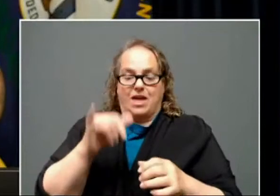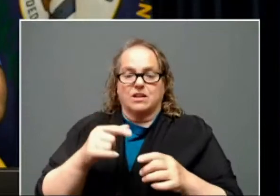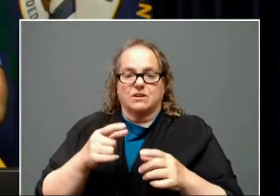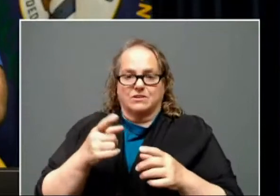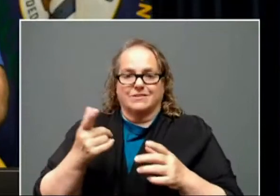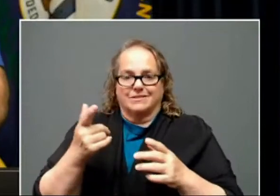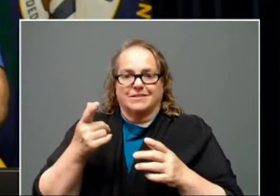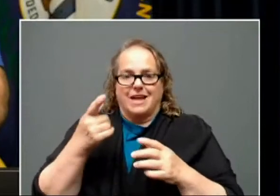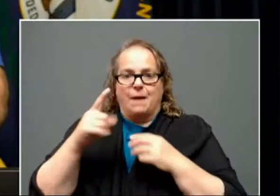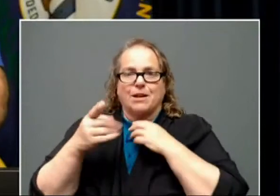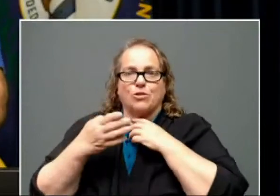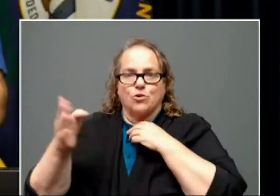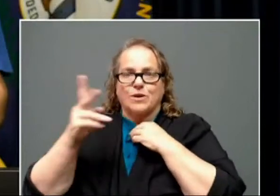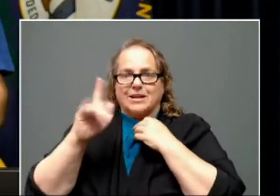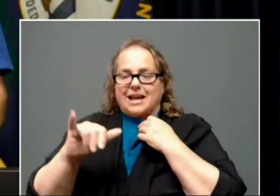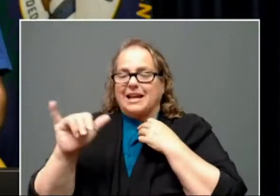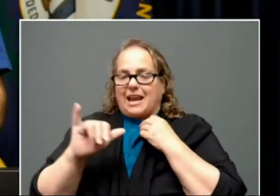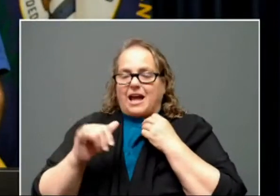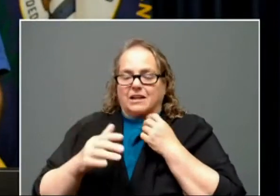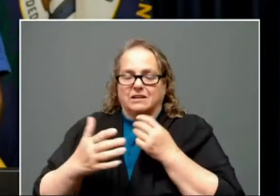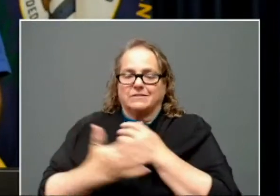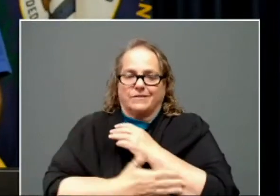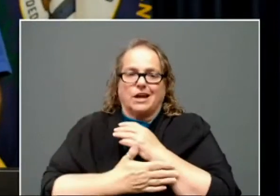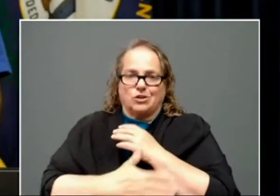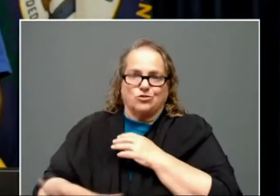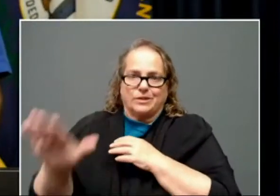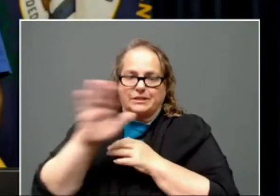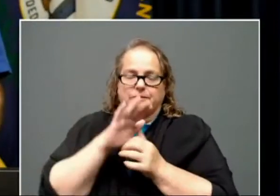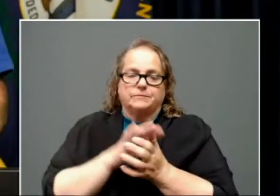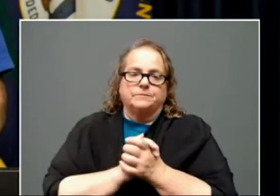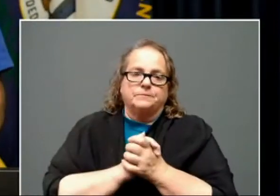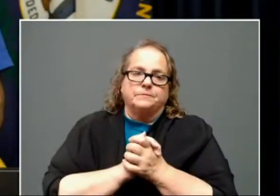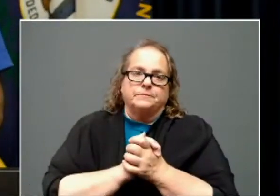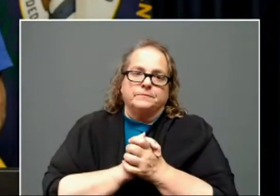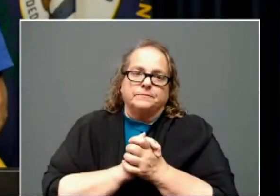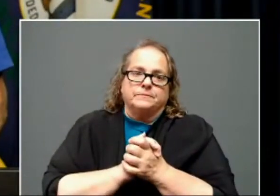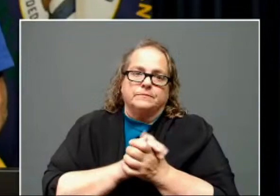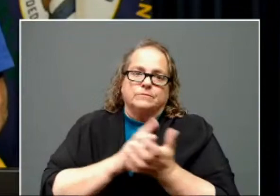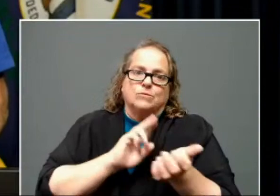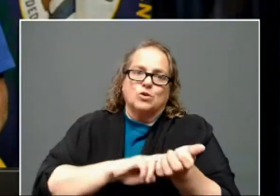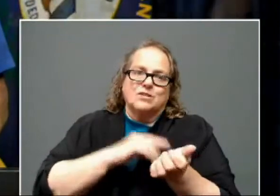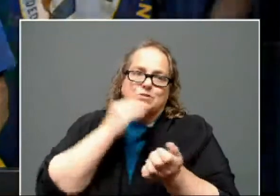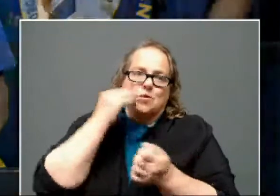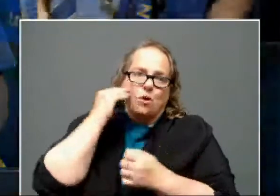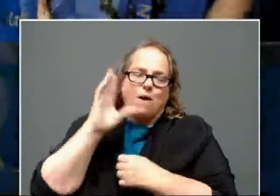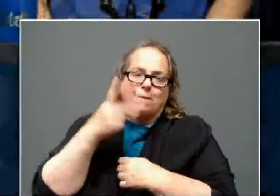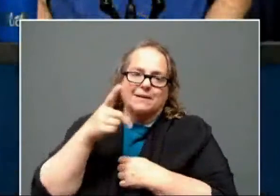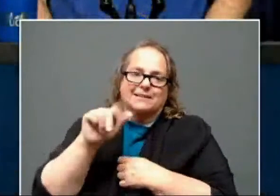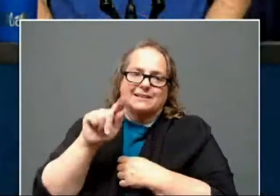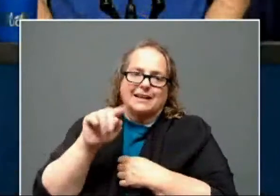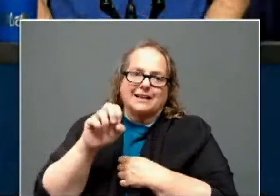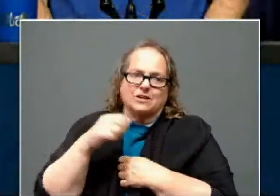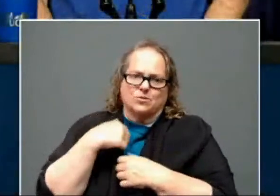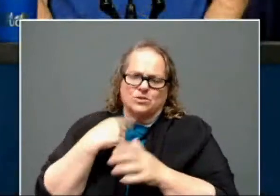like it is throughout the country. Long-term care update. We're starting to maybe